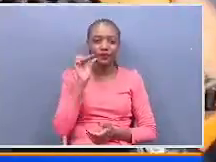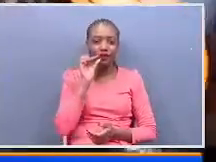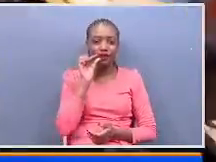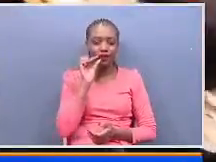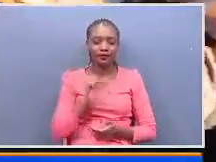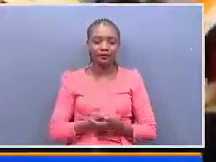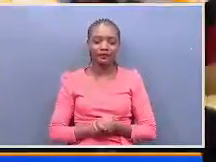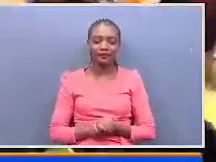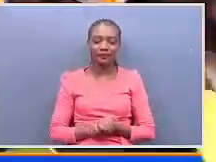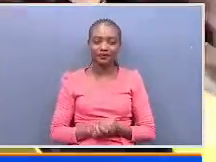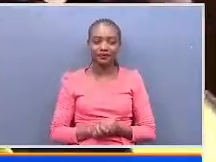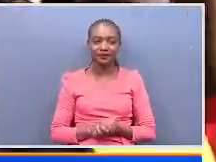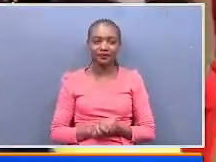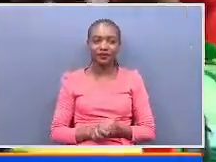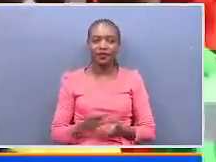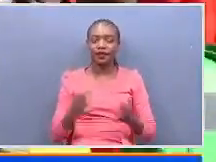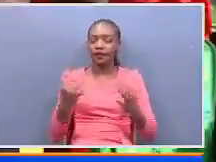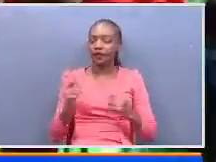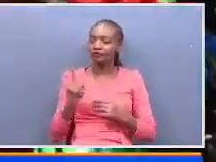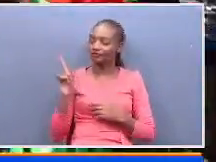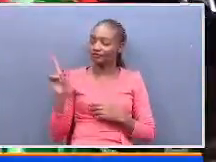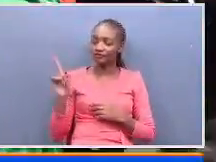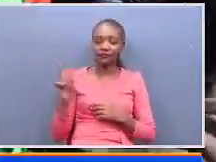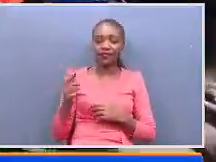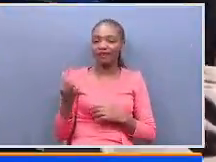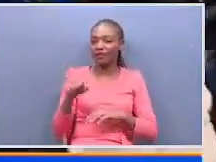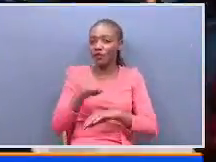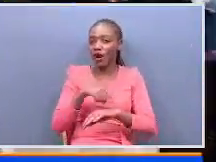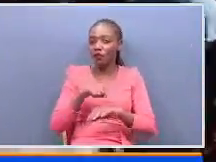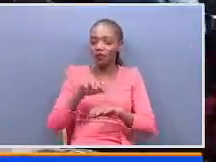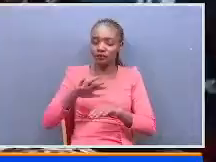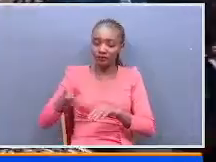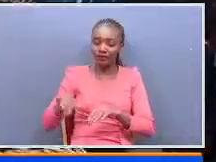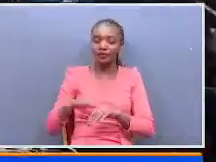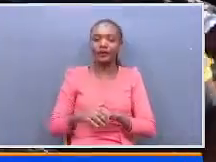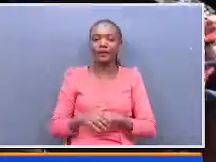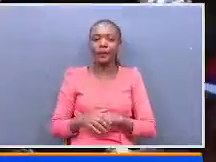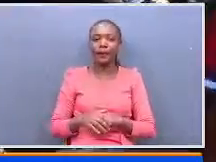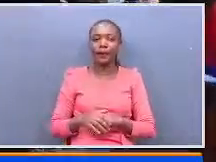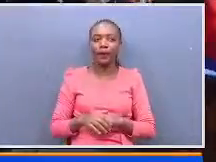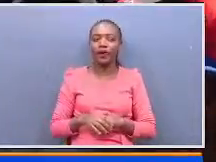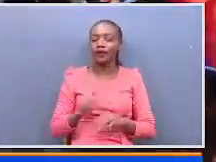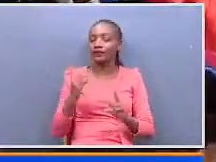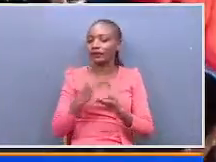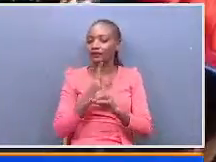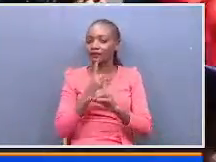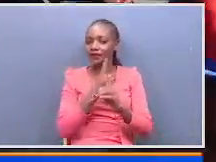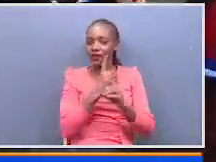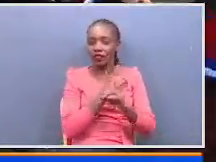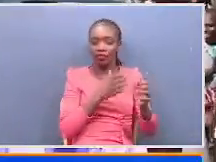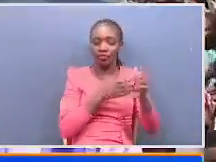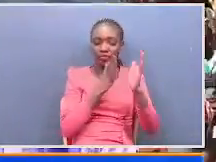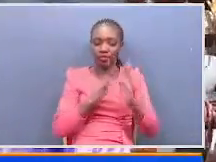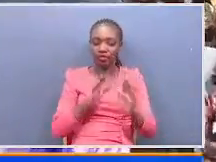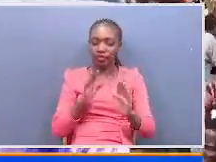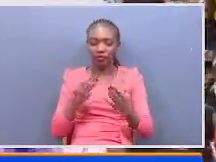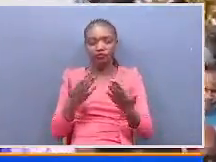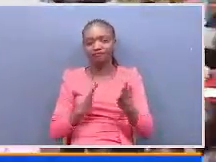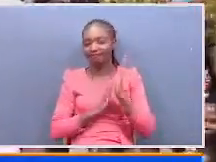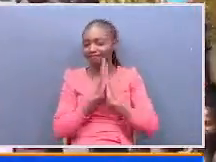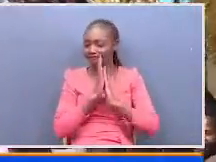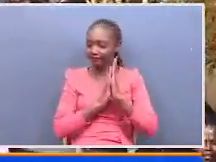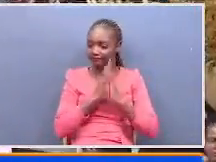48 hours to the deciding moment for the Kenyan electorate, various political leaders vying for different elective